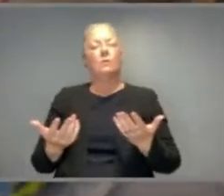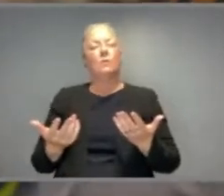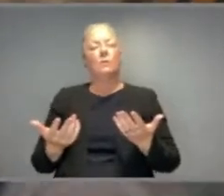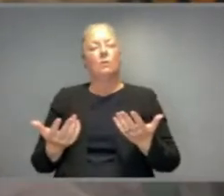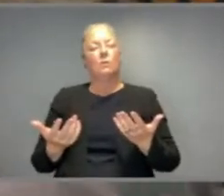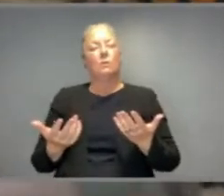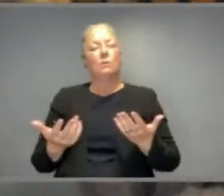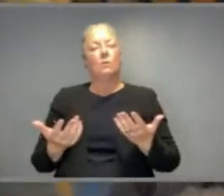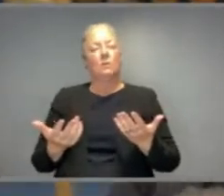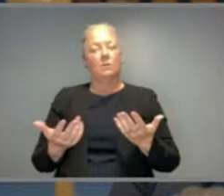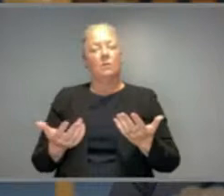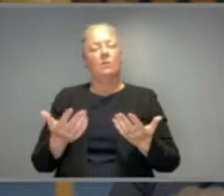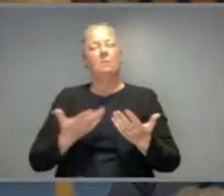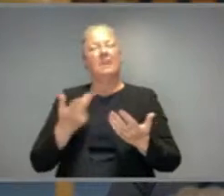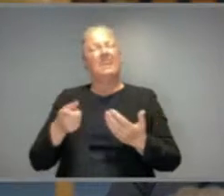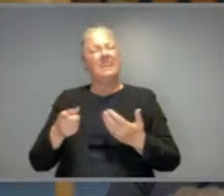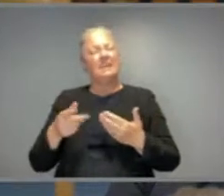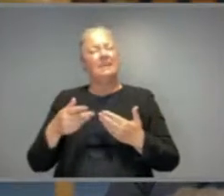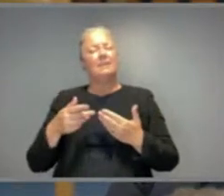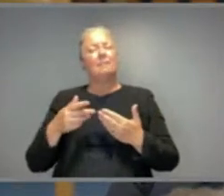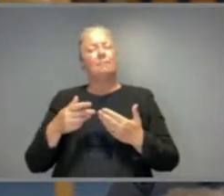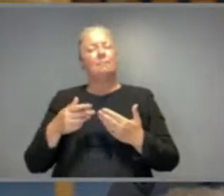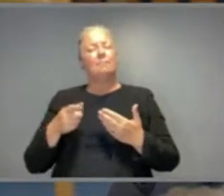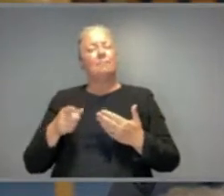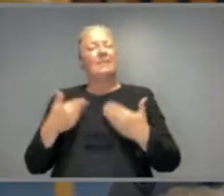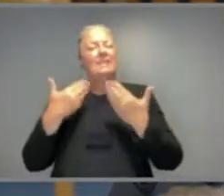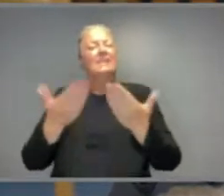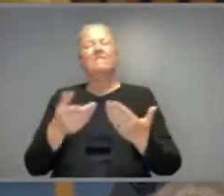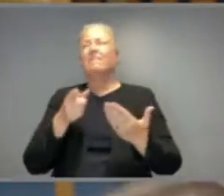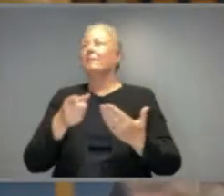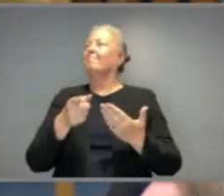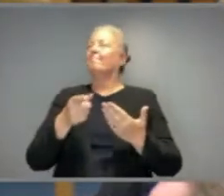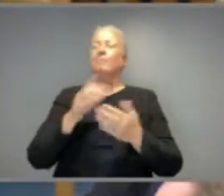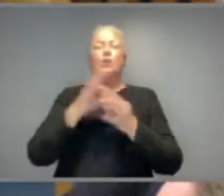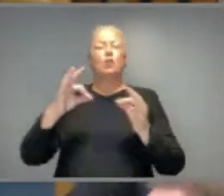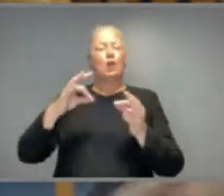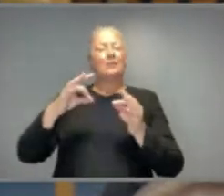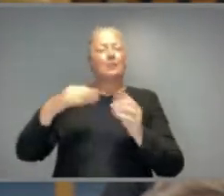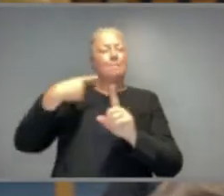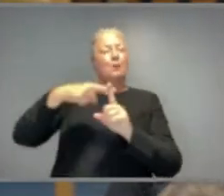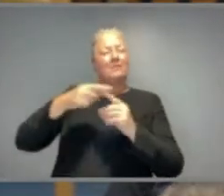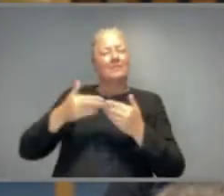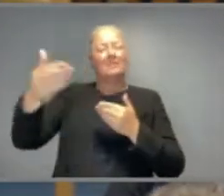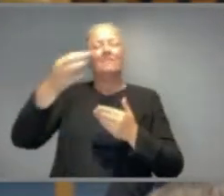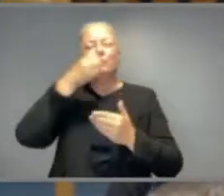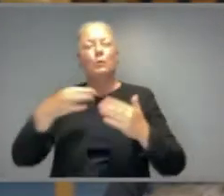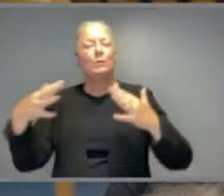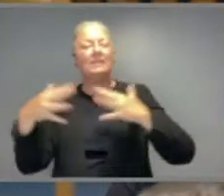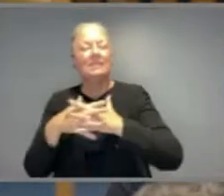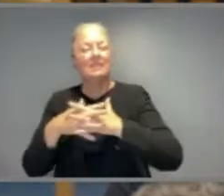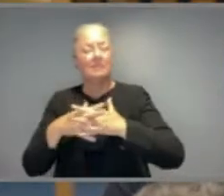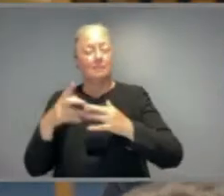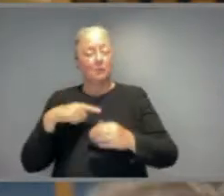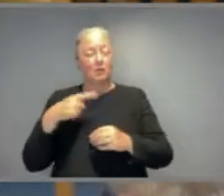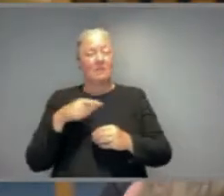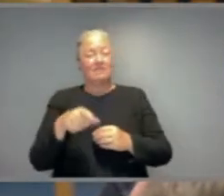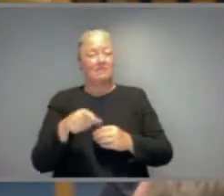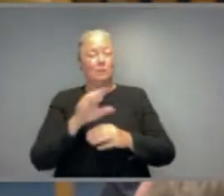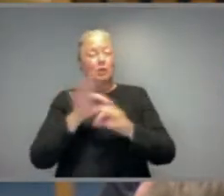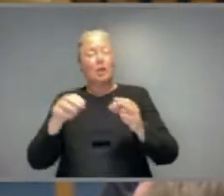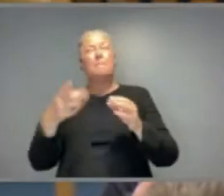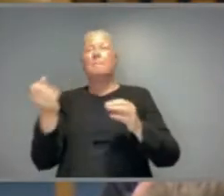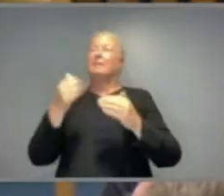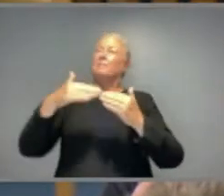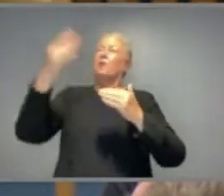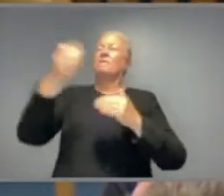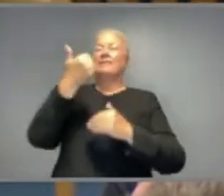false hope? Because this report says they won't be able to constrain the outbreak without a strict lockdown until upwards of 60 or